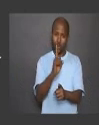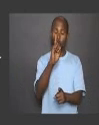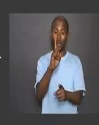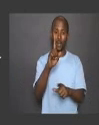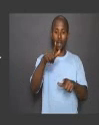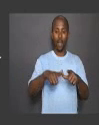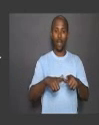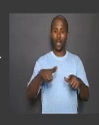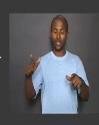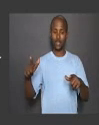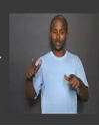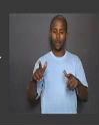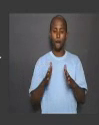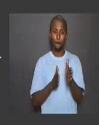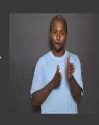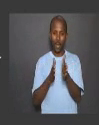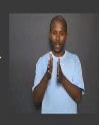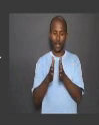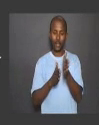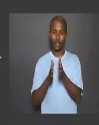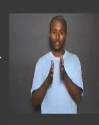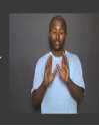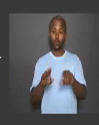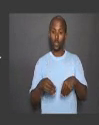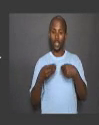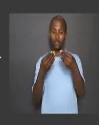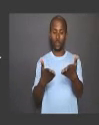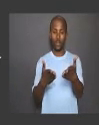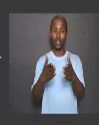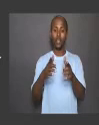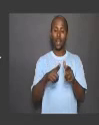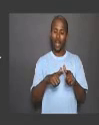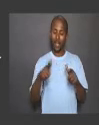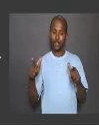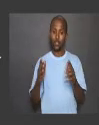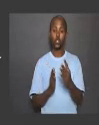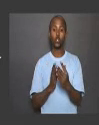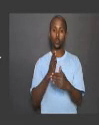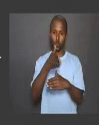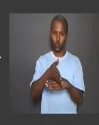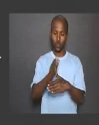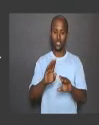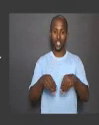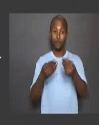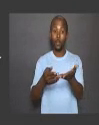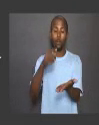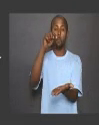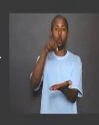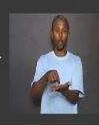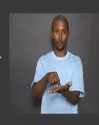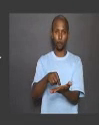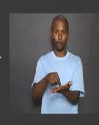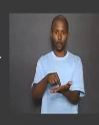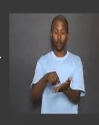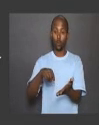line that is parallel to the given line through the given point. We